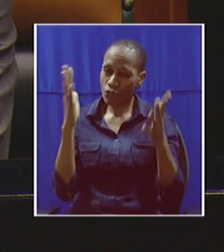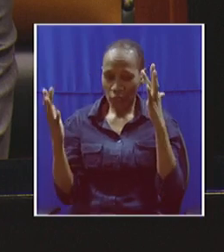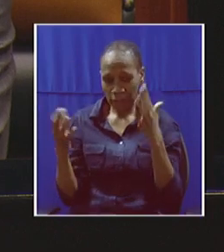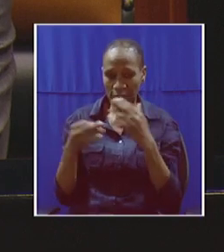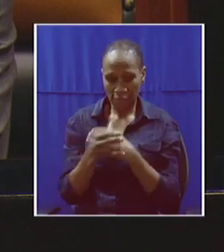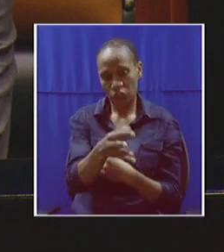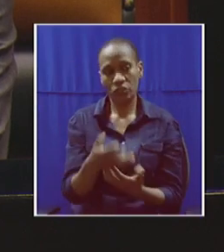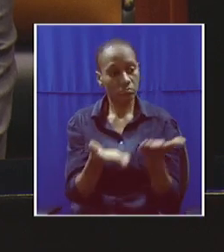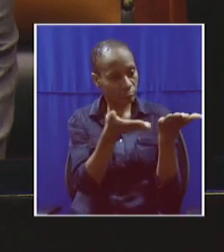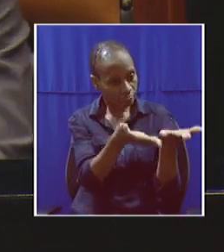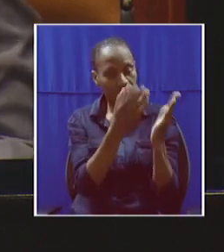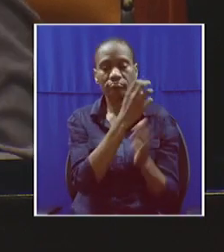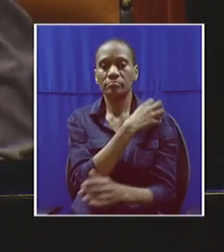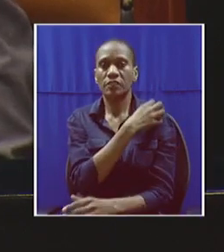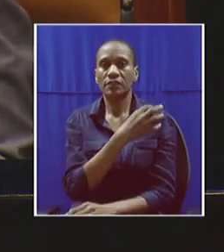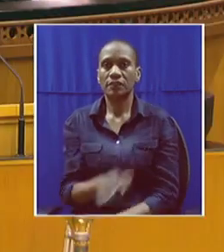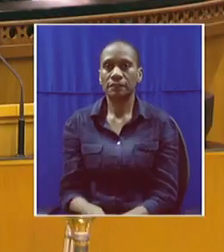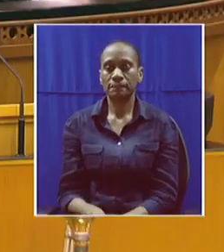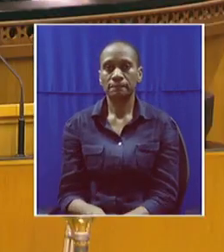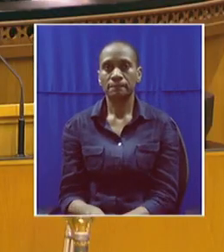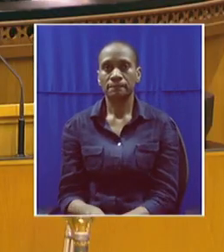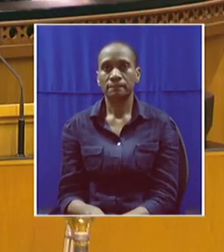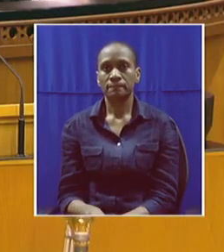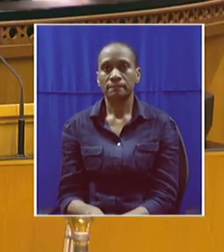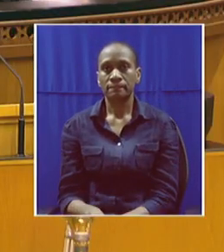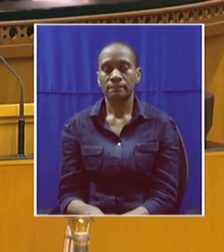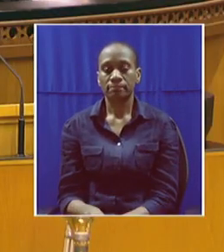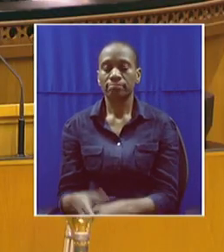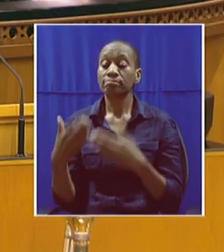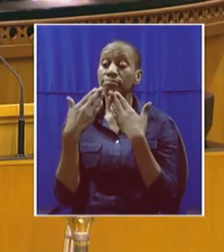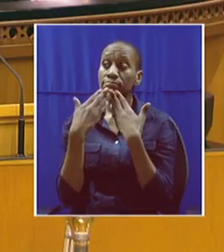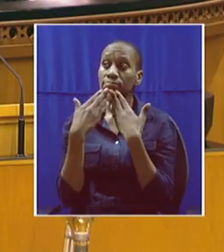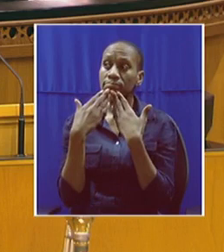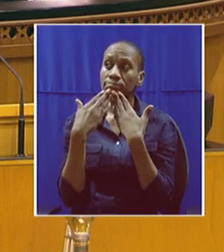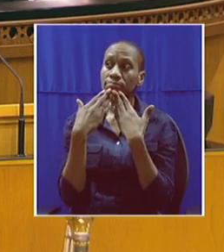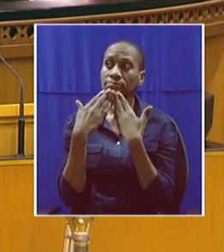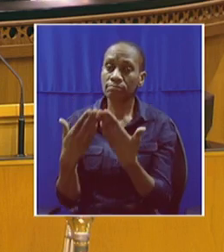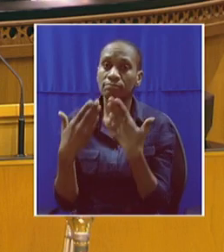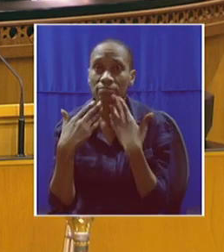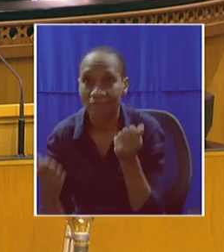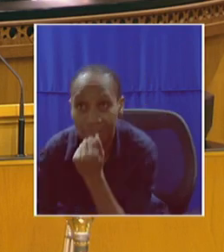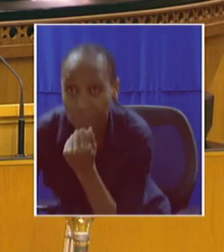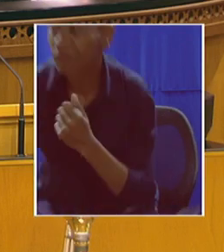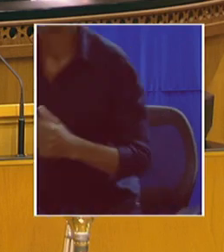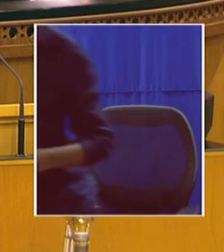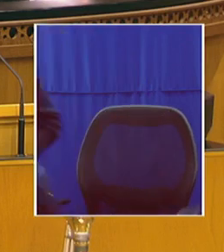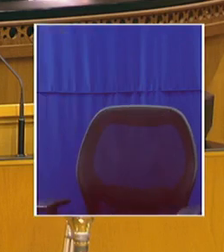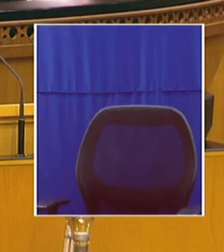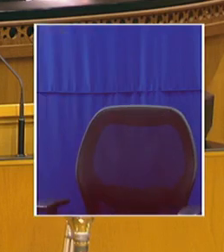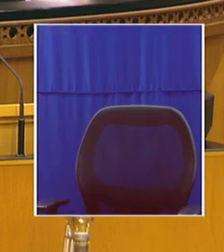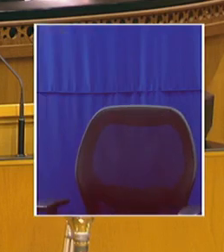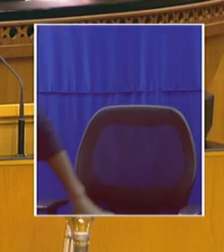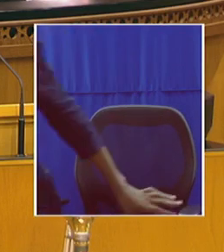Minister The Honorable minister thank you very much honorable speaker thank you for the question honorable